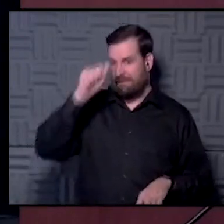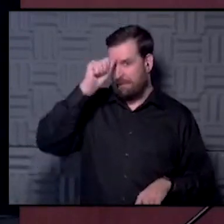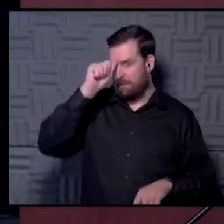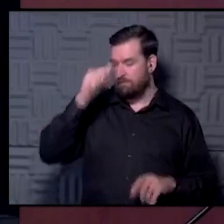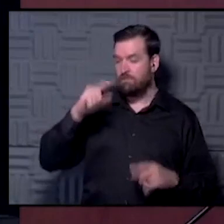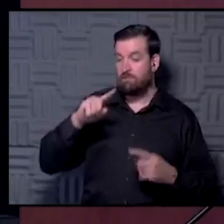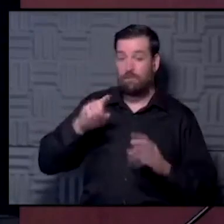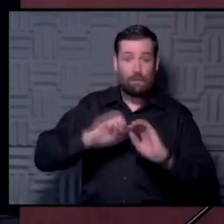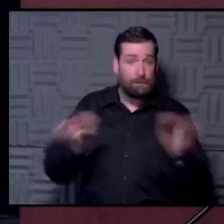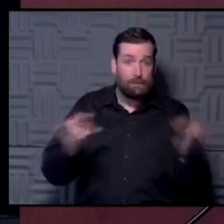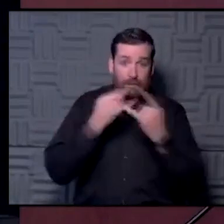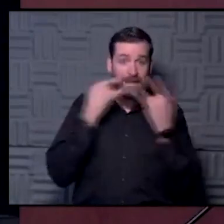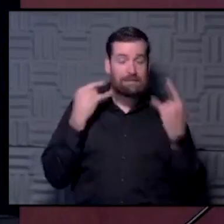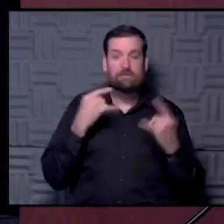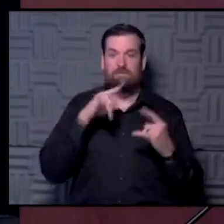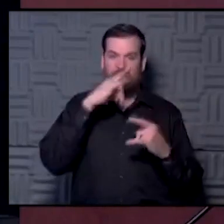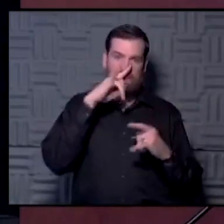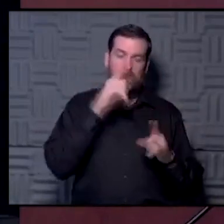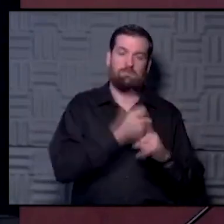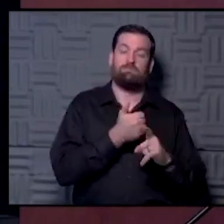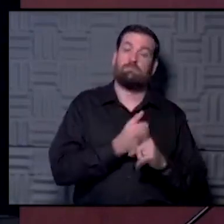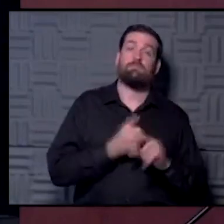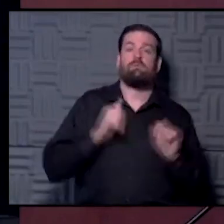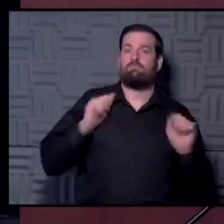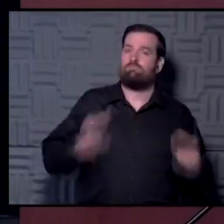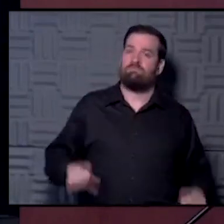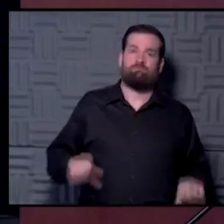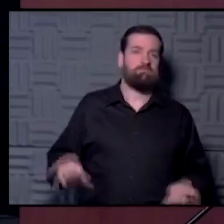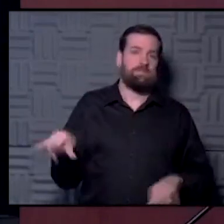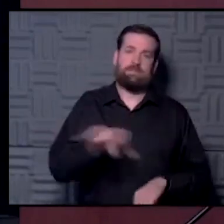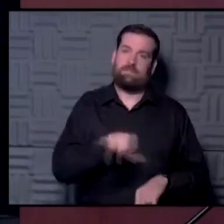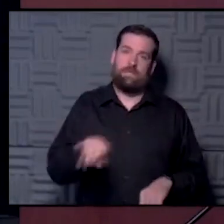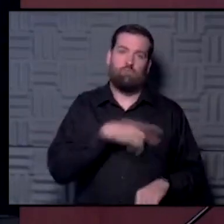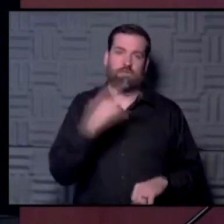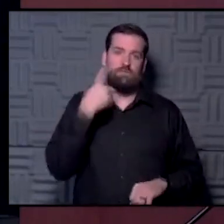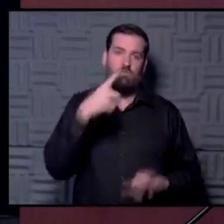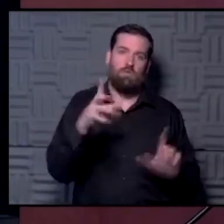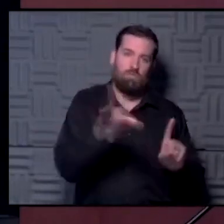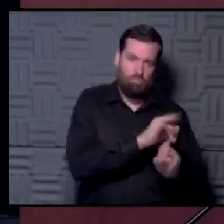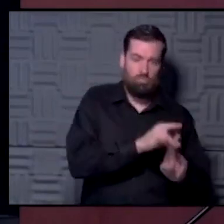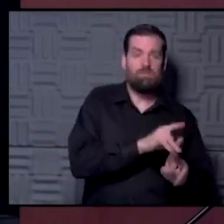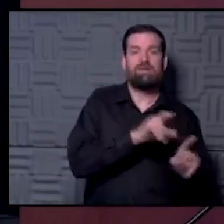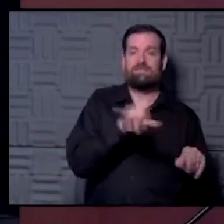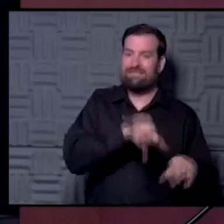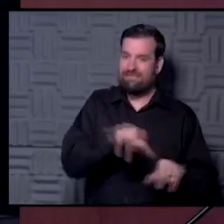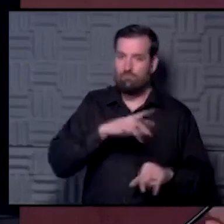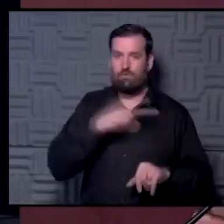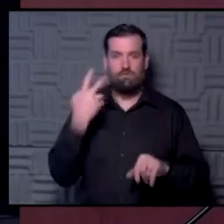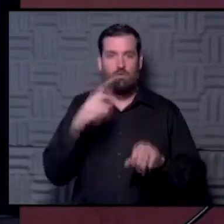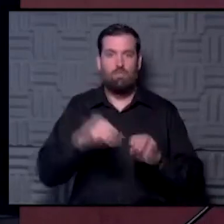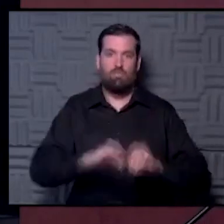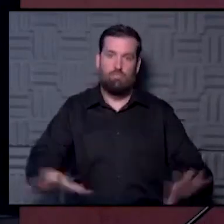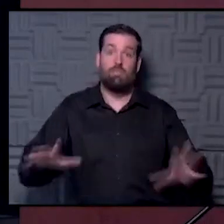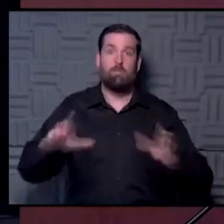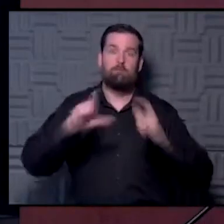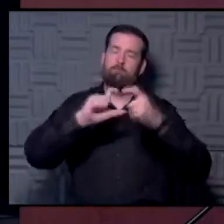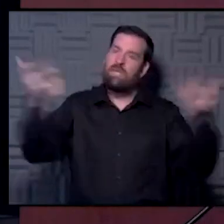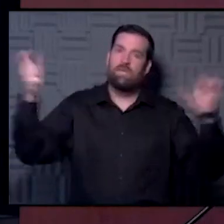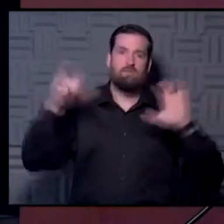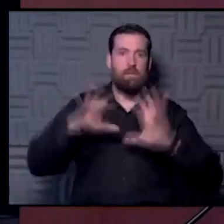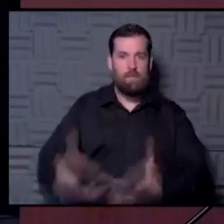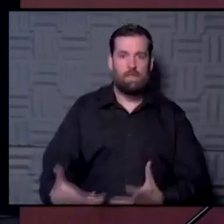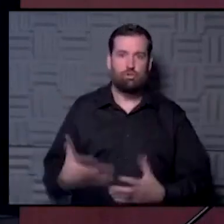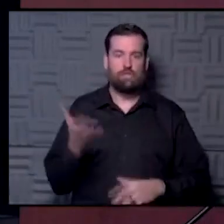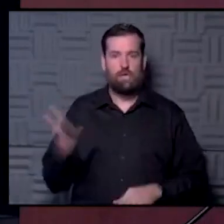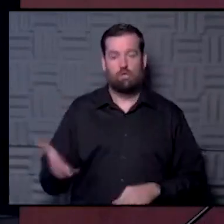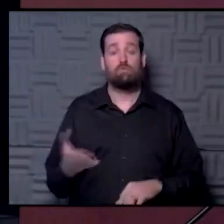mask, that kids of all ages are just as likely to be infected and just as likely to transmit, and they've got a really big population. And